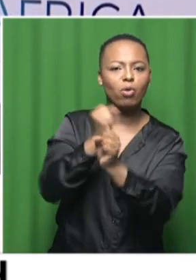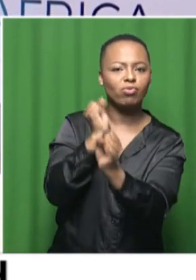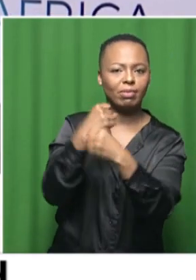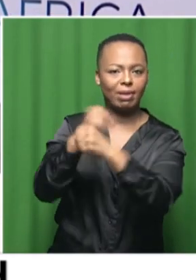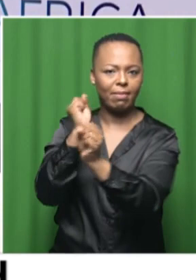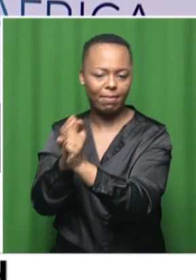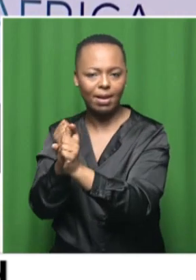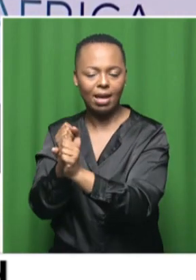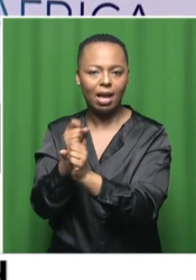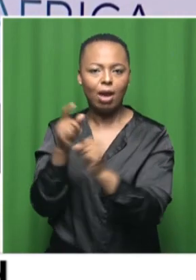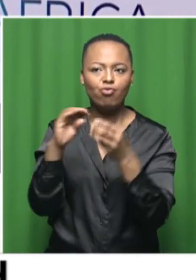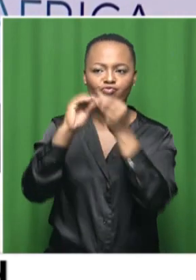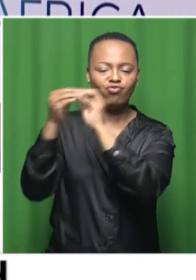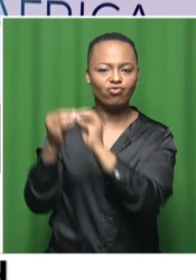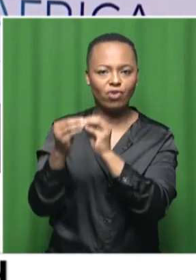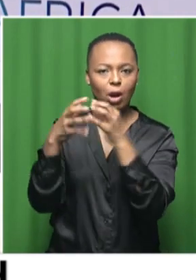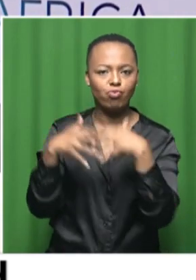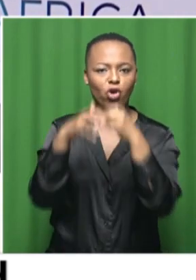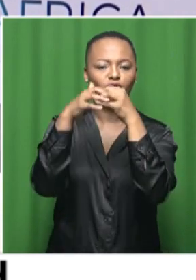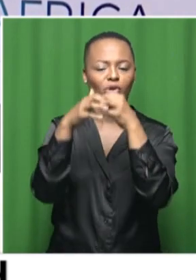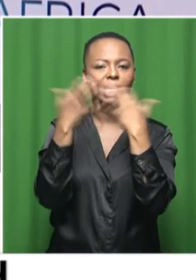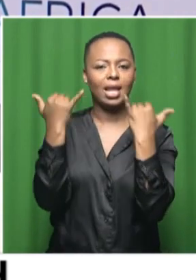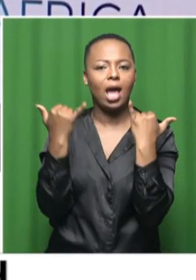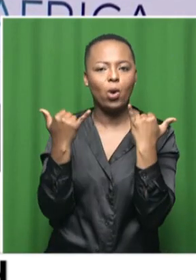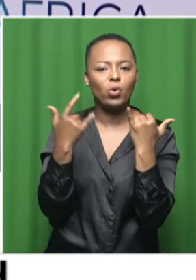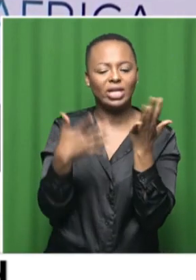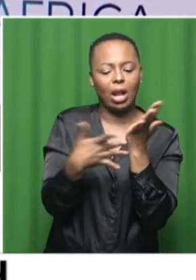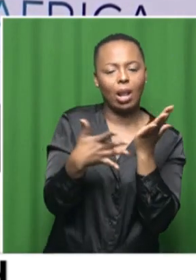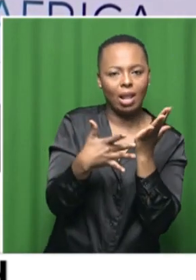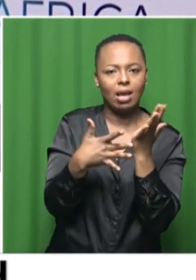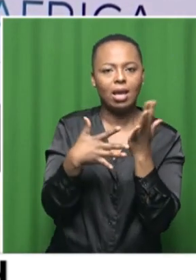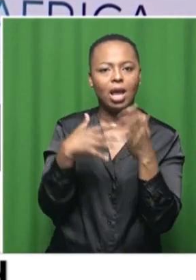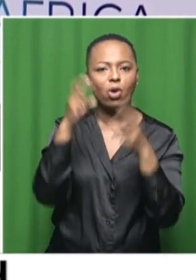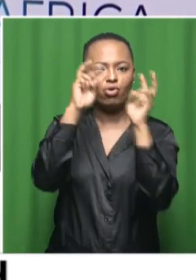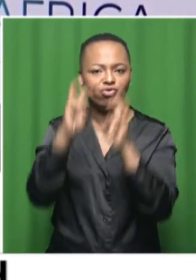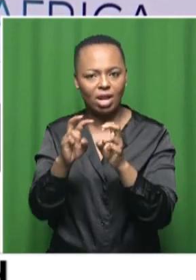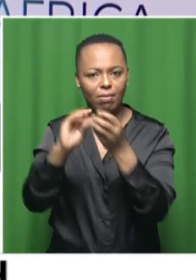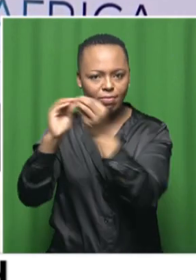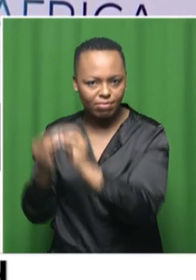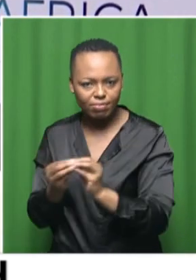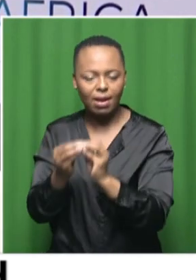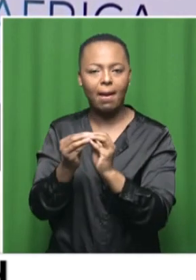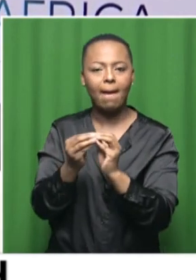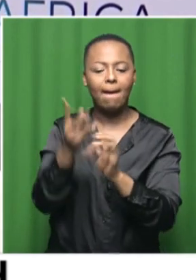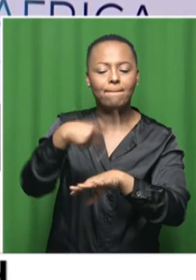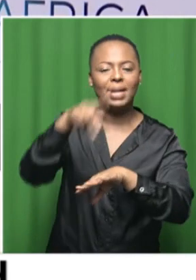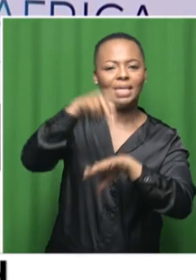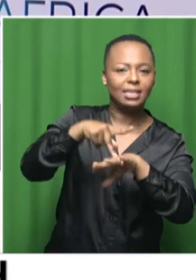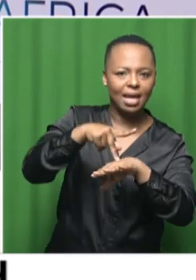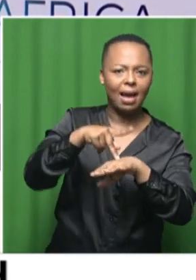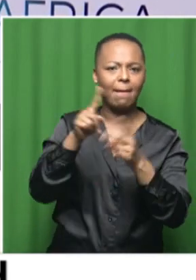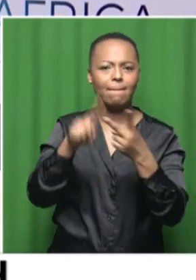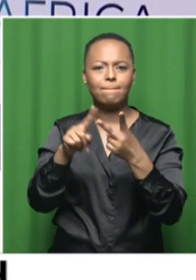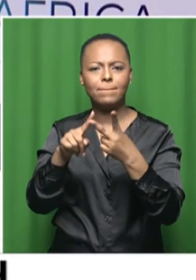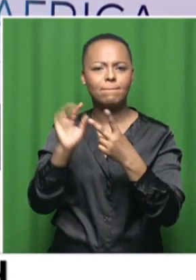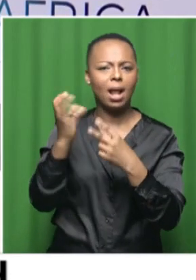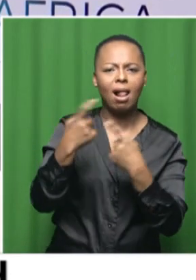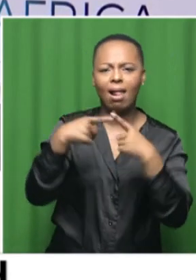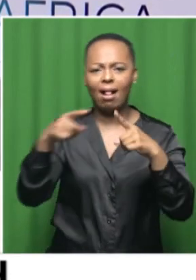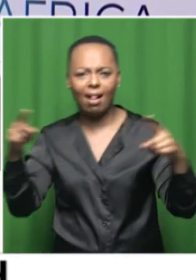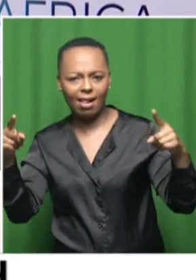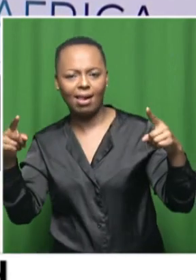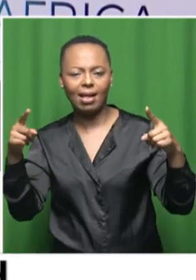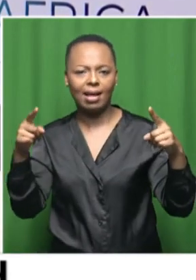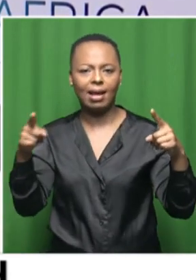produced, the significant input in the production of electrolyzers is your platinum groups of metals. And we know as we sit